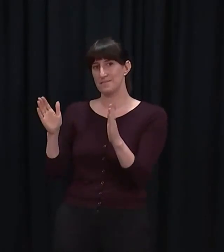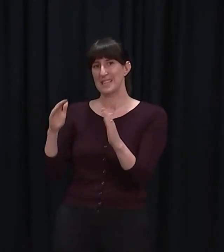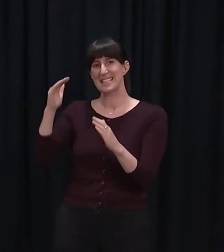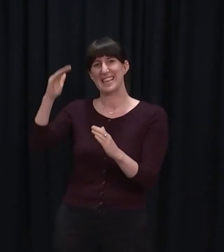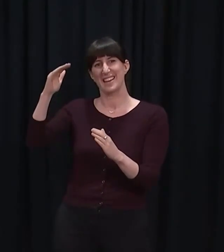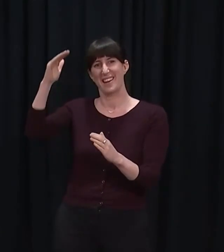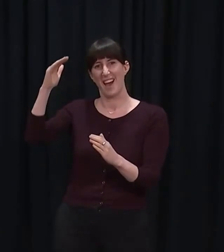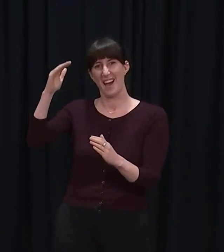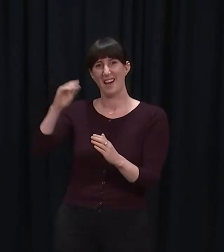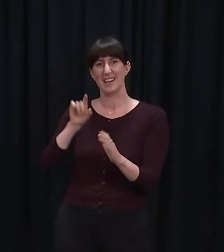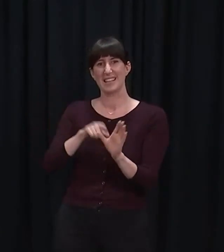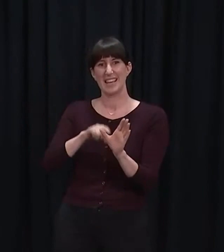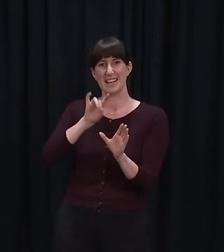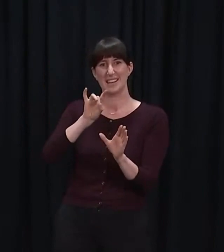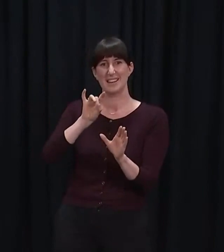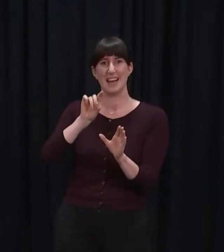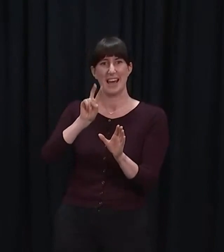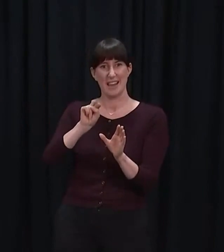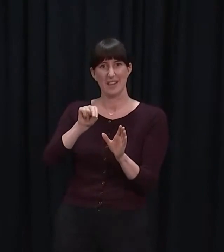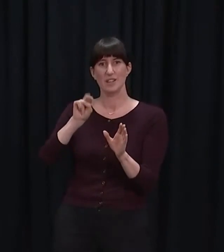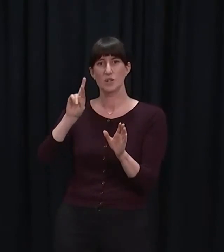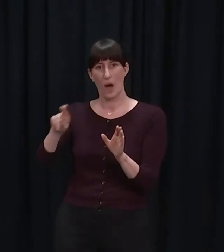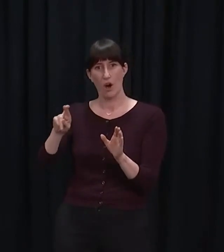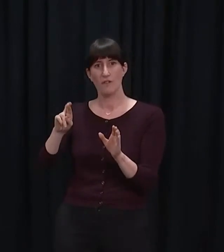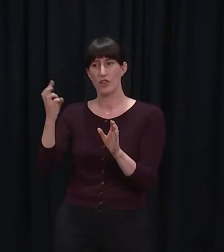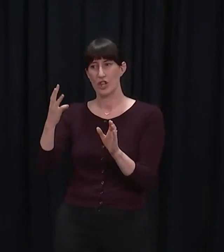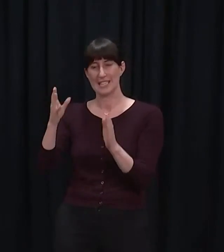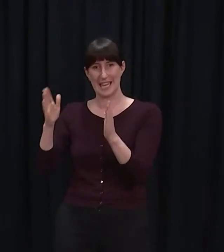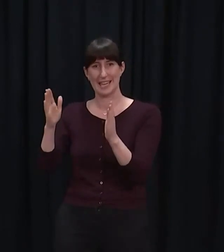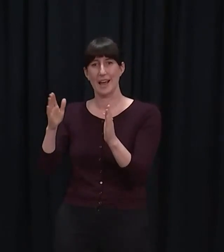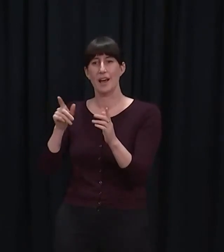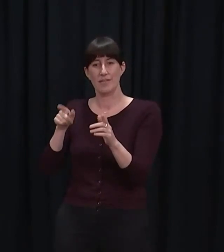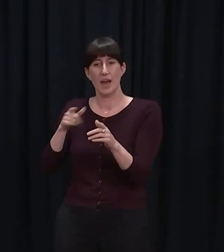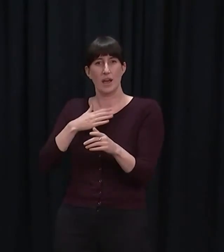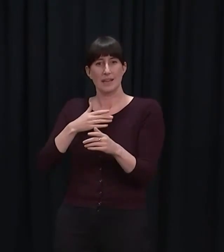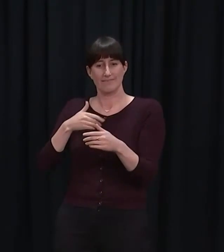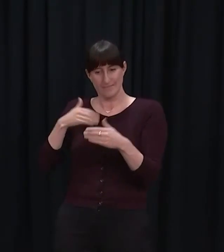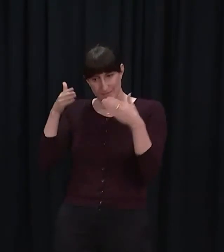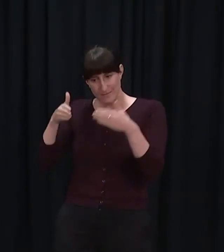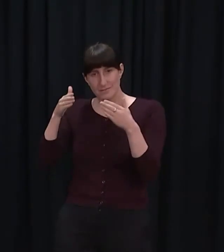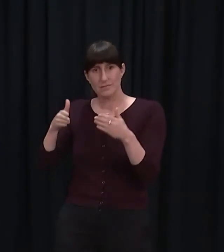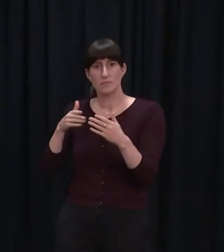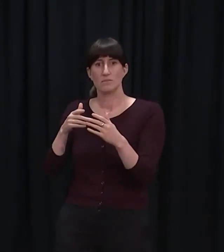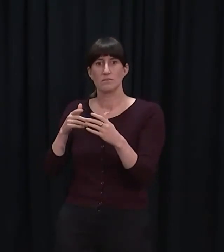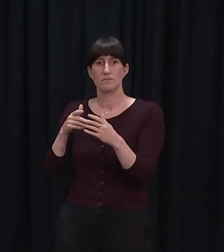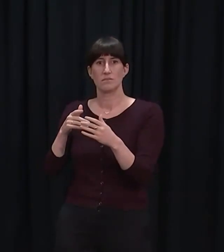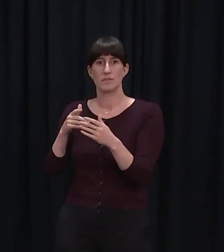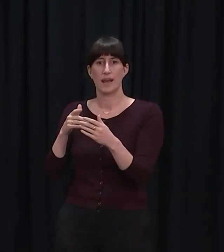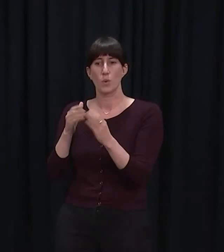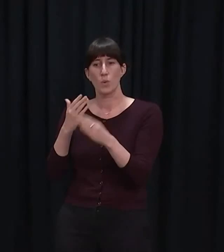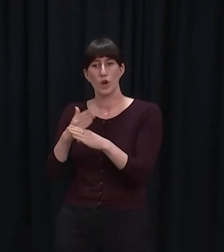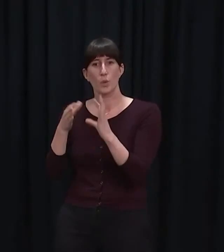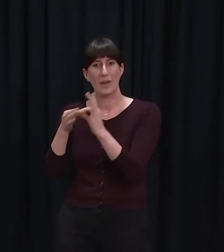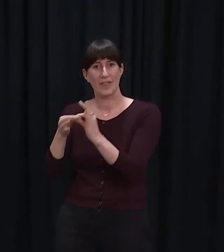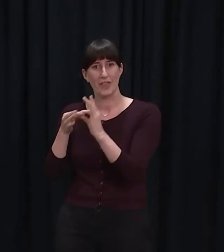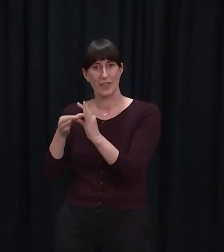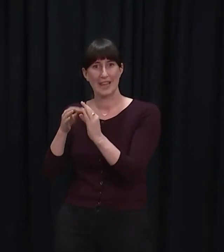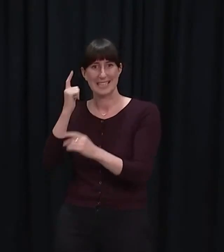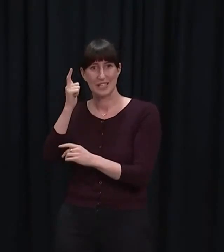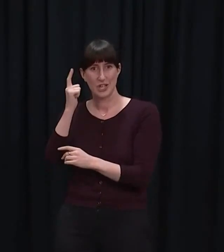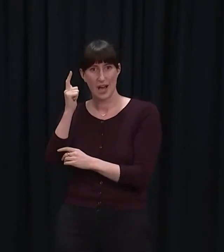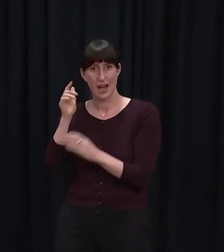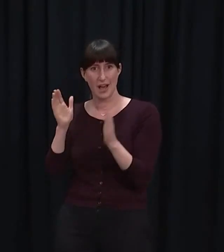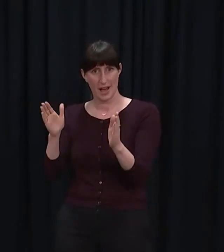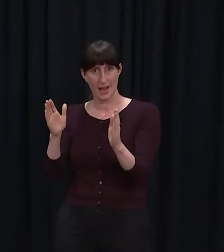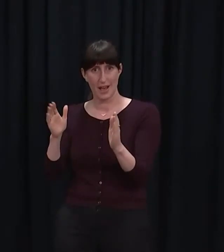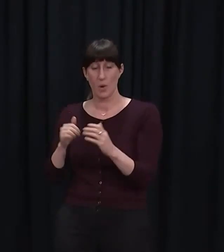much opportunity as possible to be interacting with their teachers, and we don't want to have high concentrations. We don't want secondary schools to be getting back to those